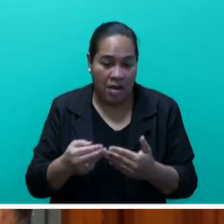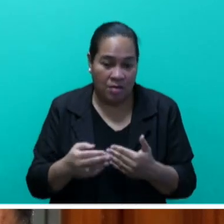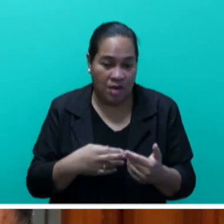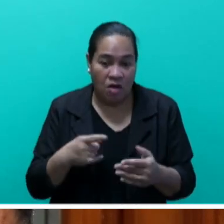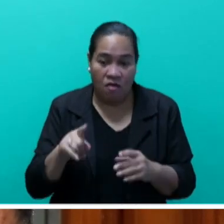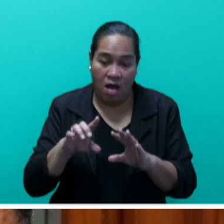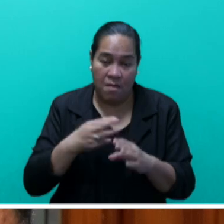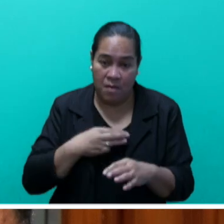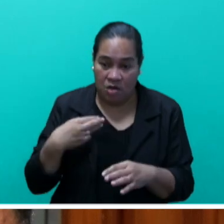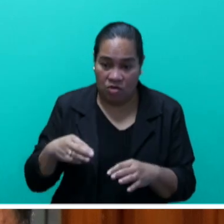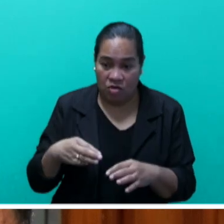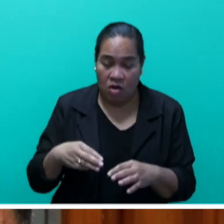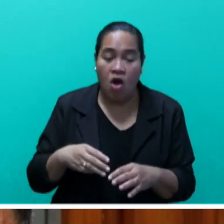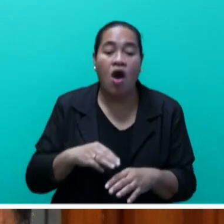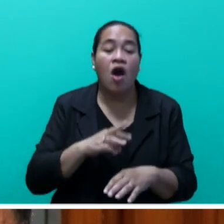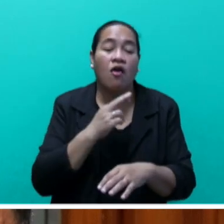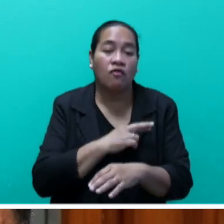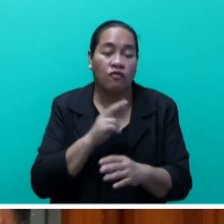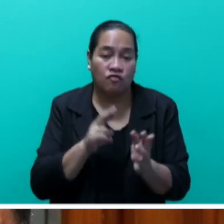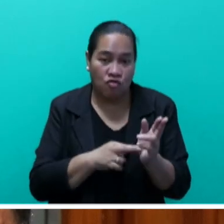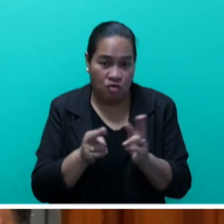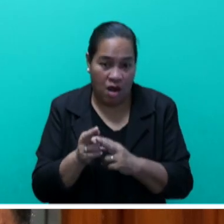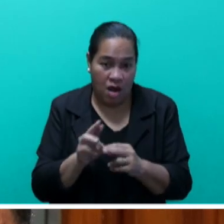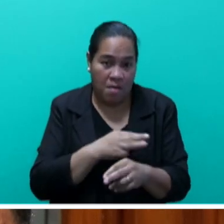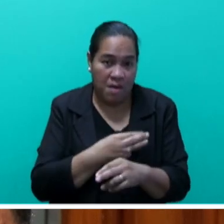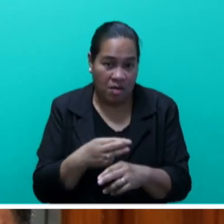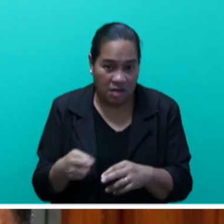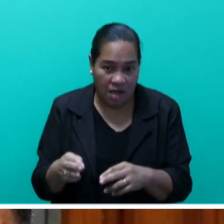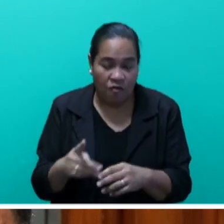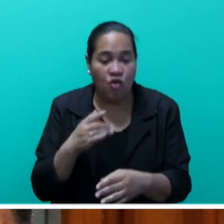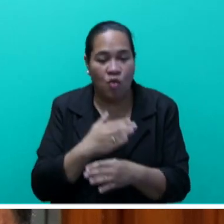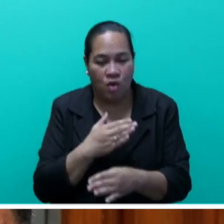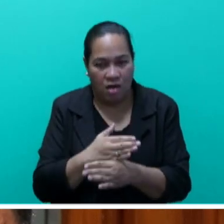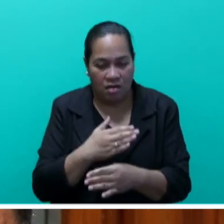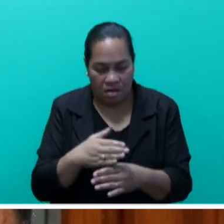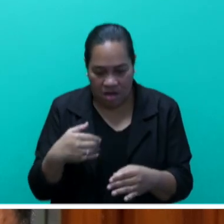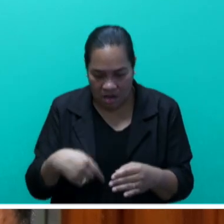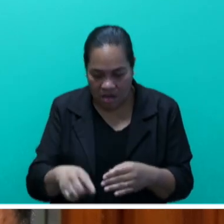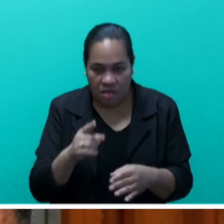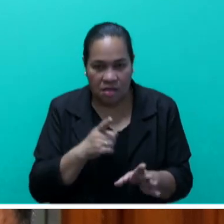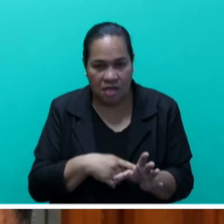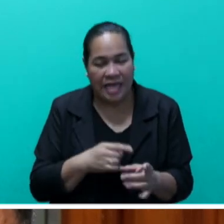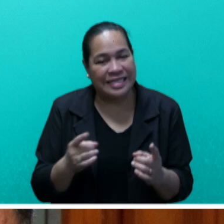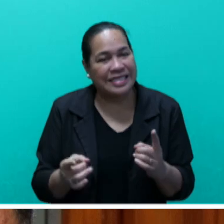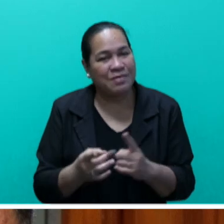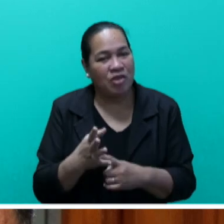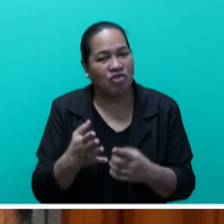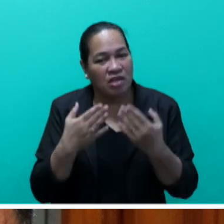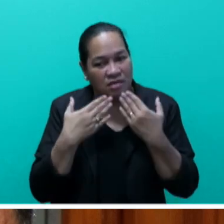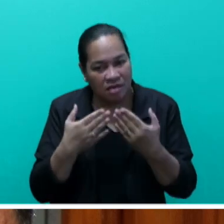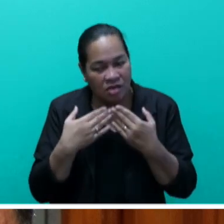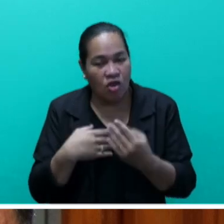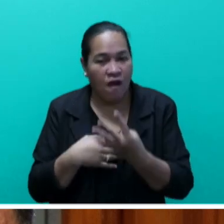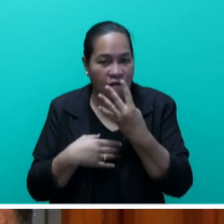Ministry of Rural and Maritime Development for the works undertaken this financial year, Mr. Speaker. Special acknowledgement to the 4